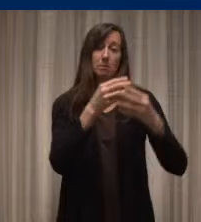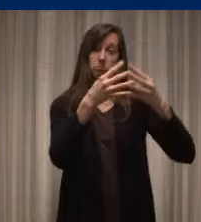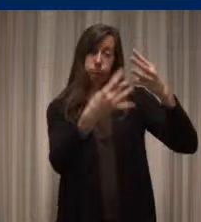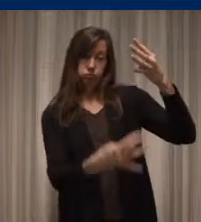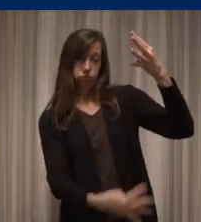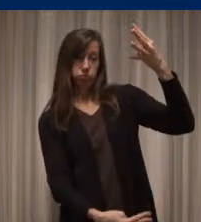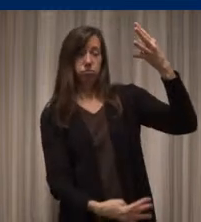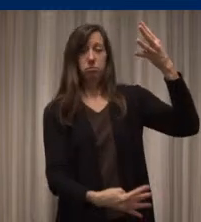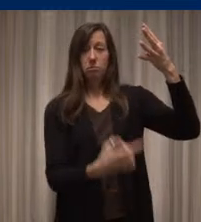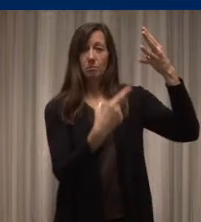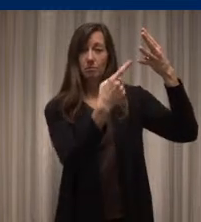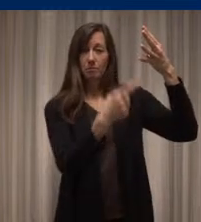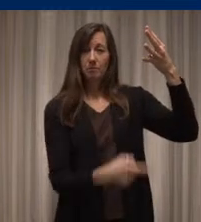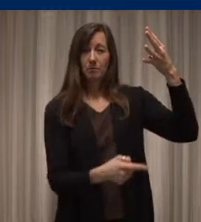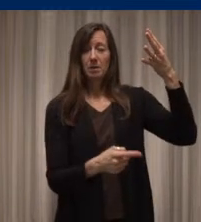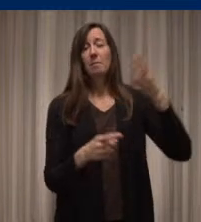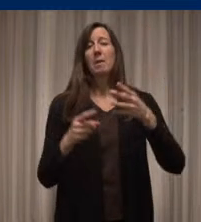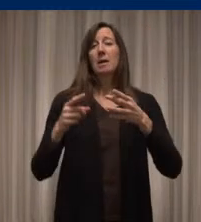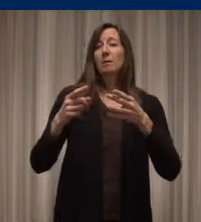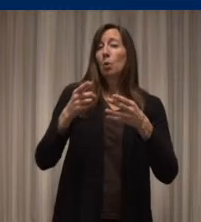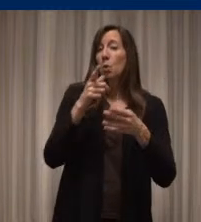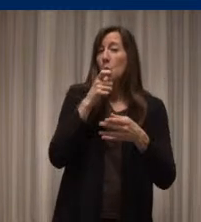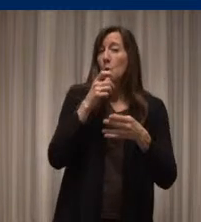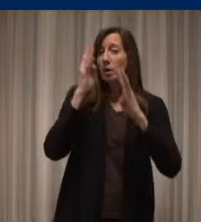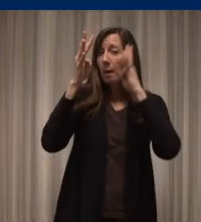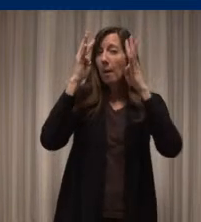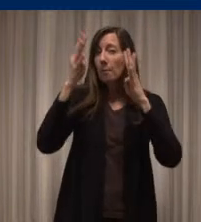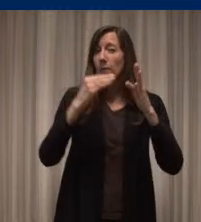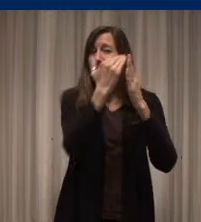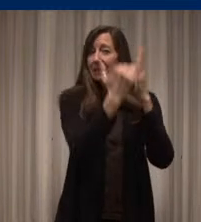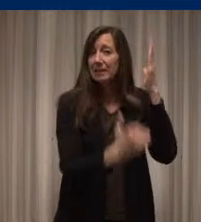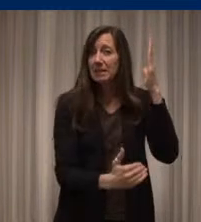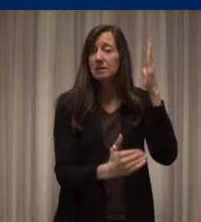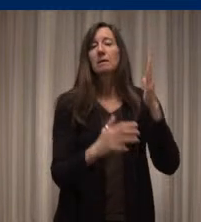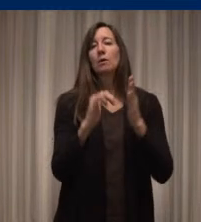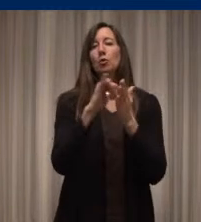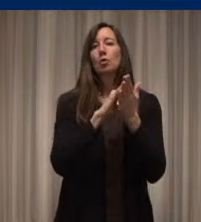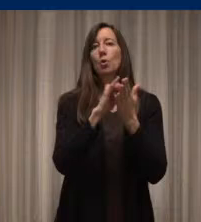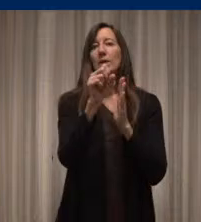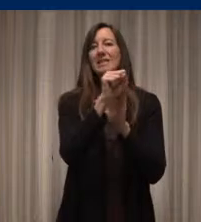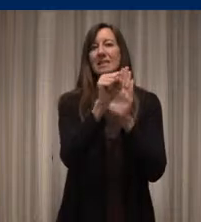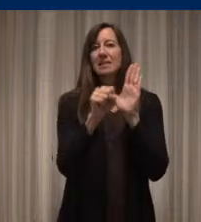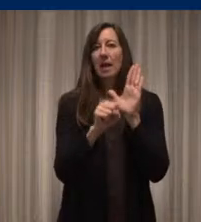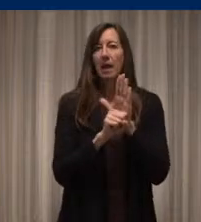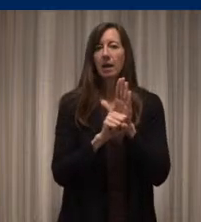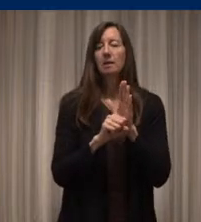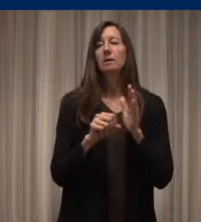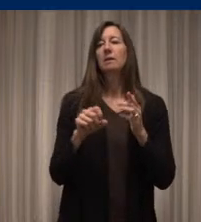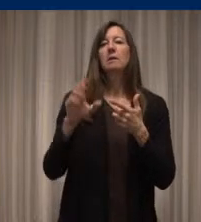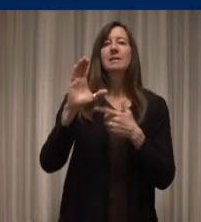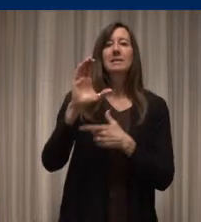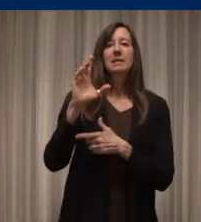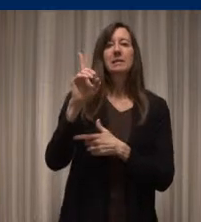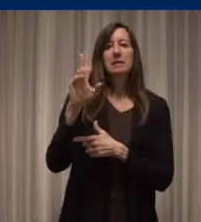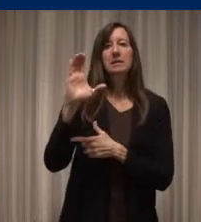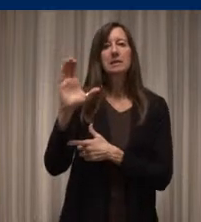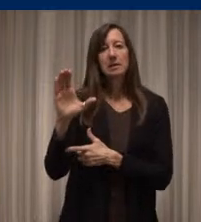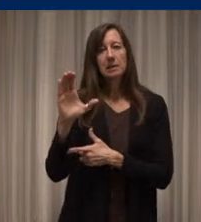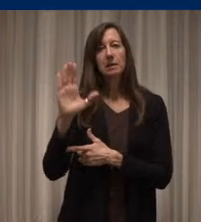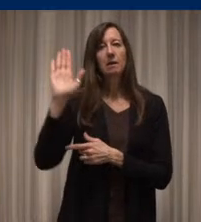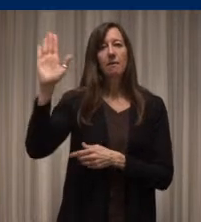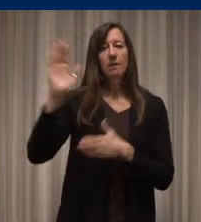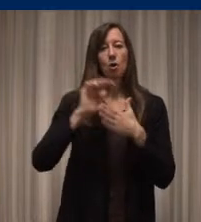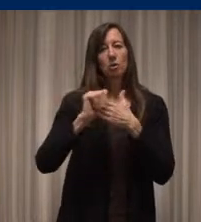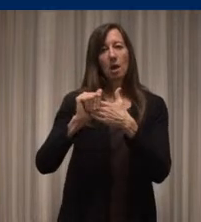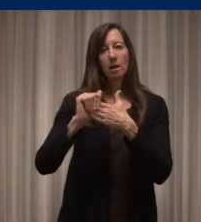based on the state health department, the CDC's recommendations, and research about which underlying conditions